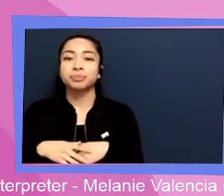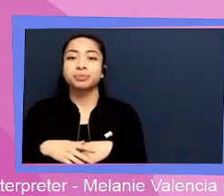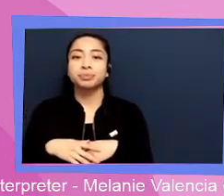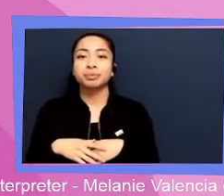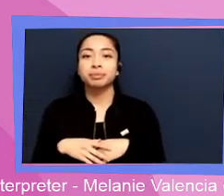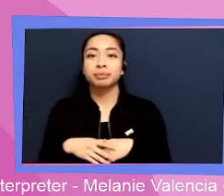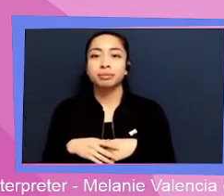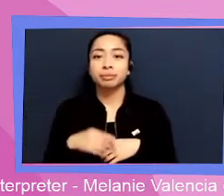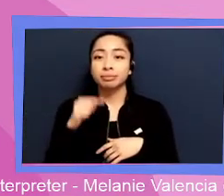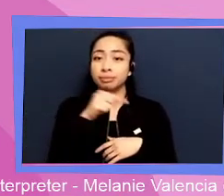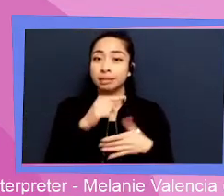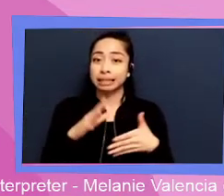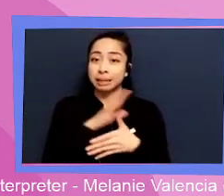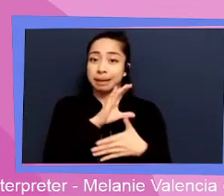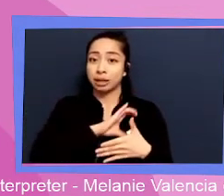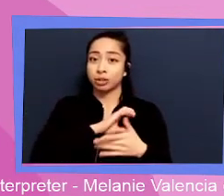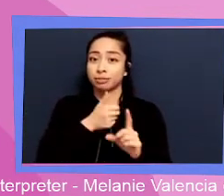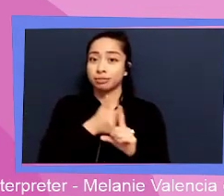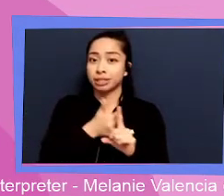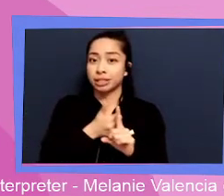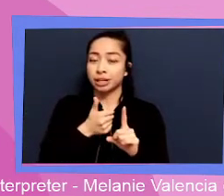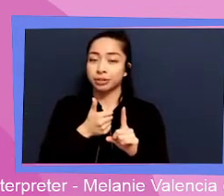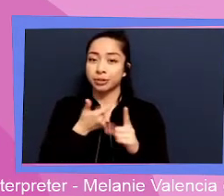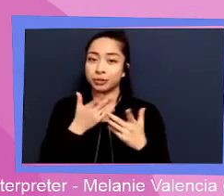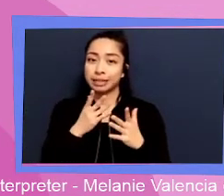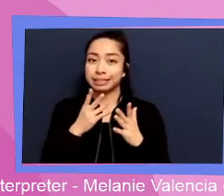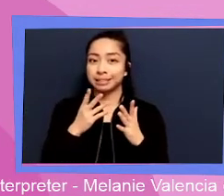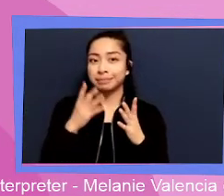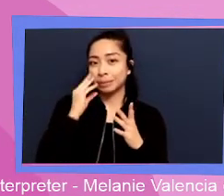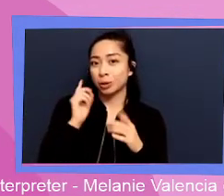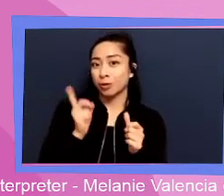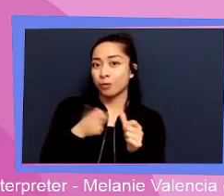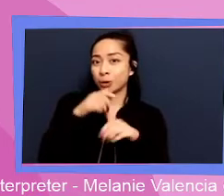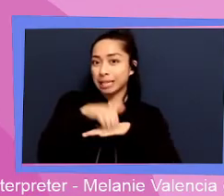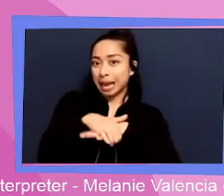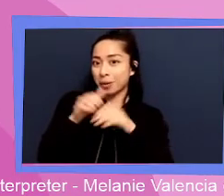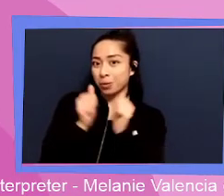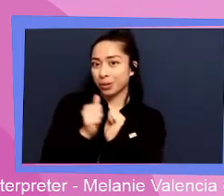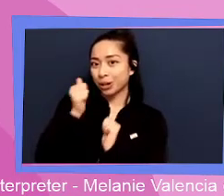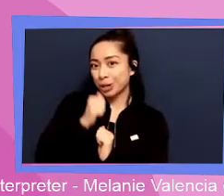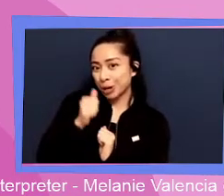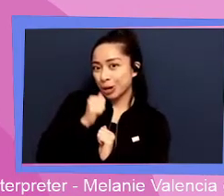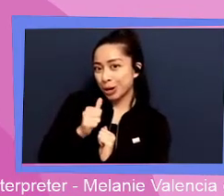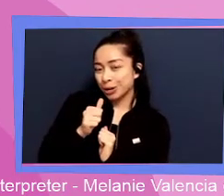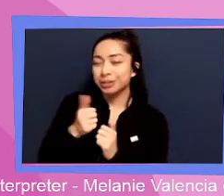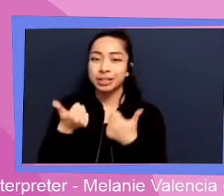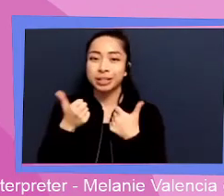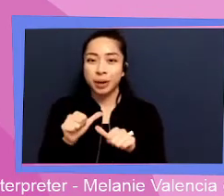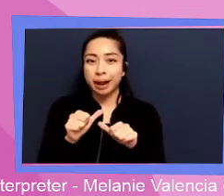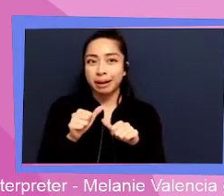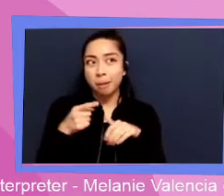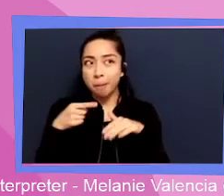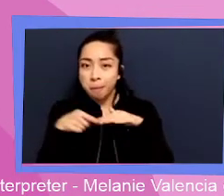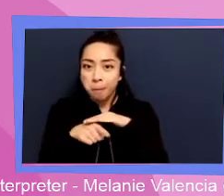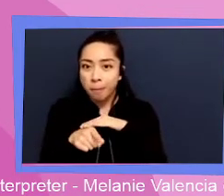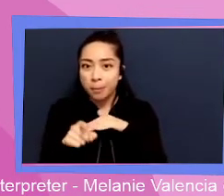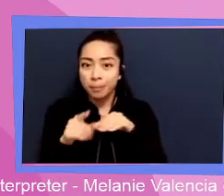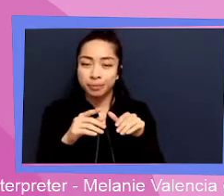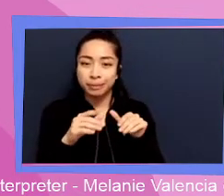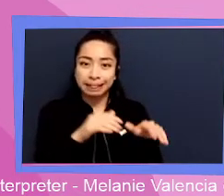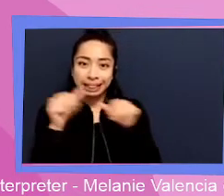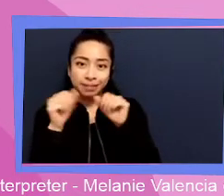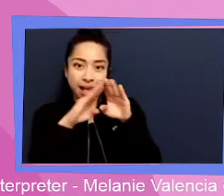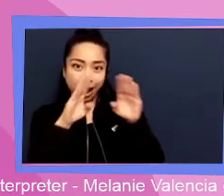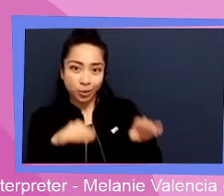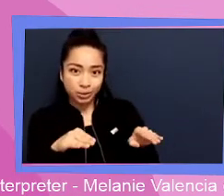has just spent her first night with a girl, and they are trying to sneak out of the house that Daya now lives in with her uncle